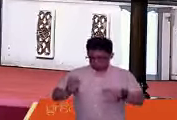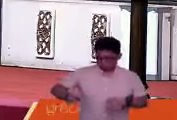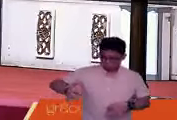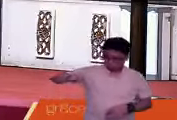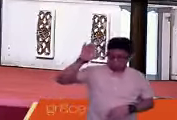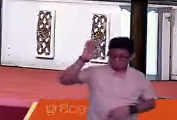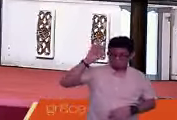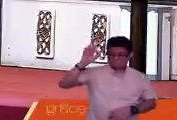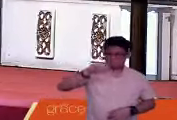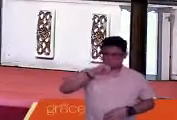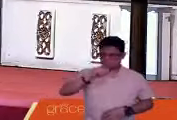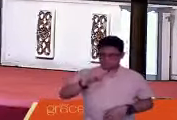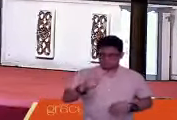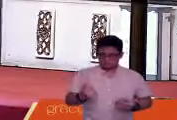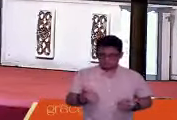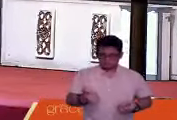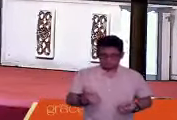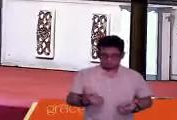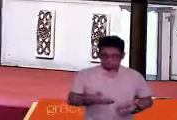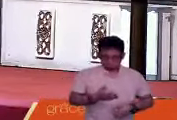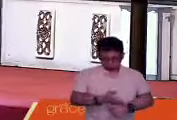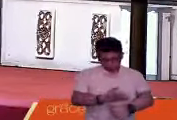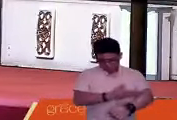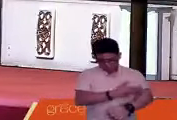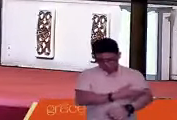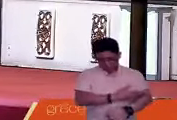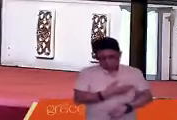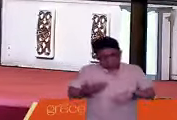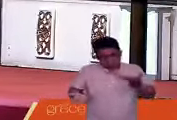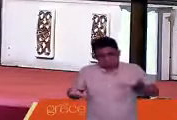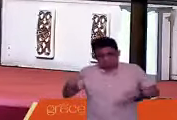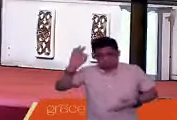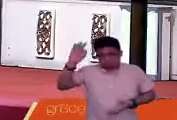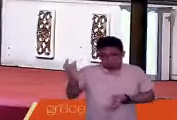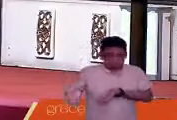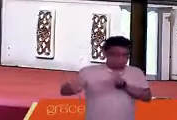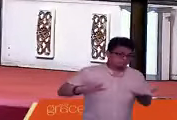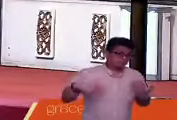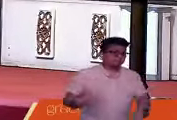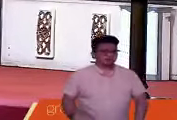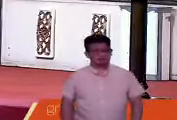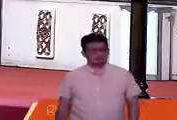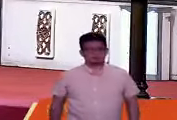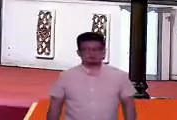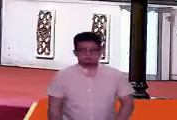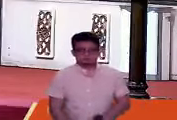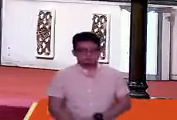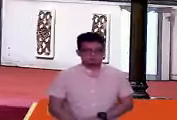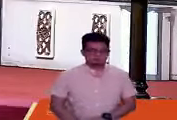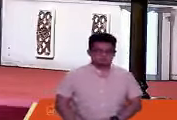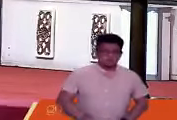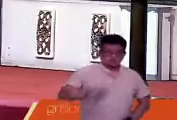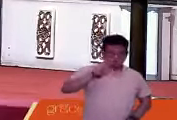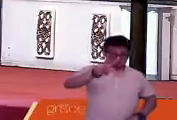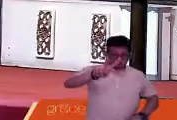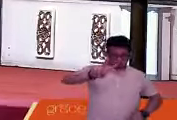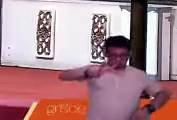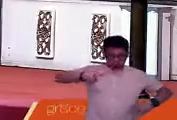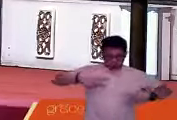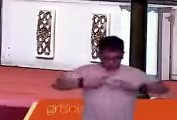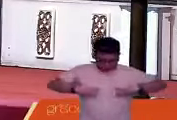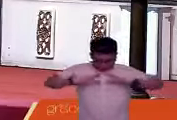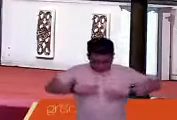With all the things that had happened to me, duha ka operasyon sa kasing-kasing, mga kaigsunan,